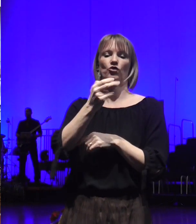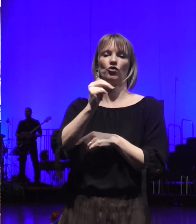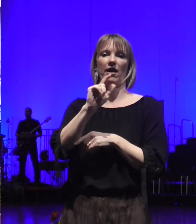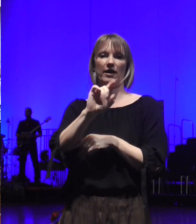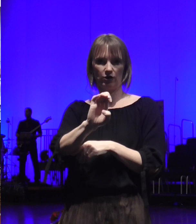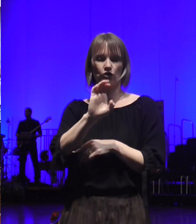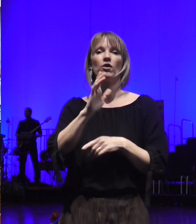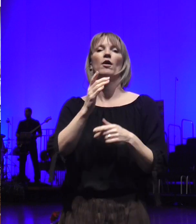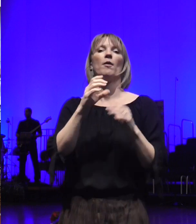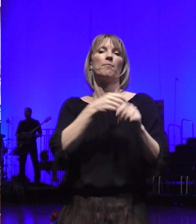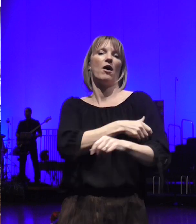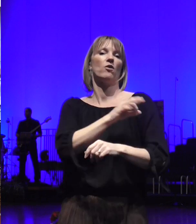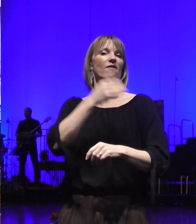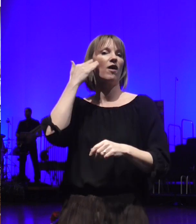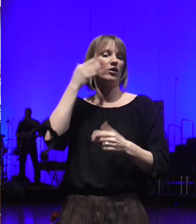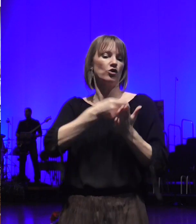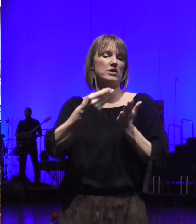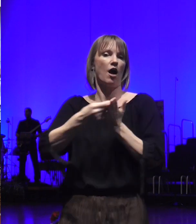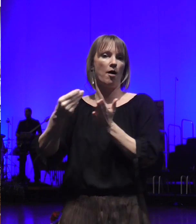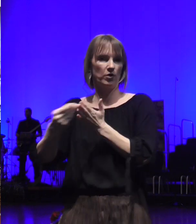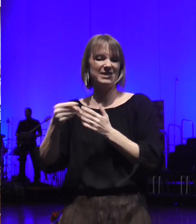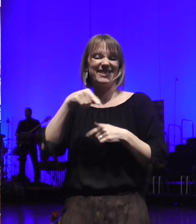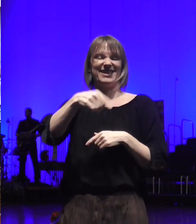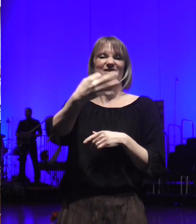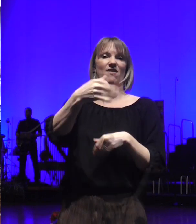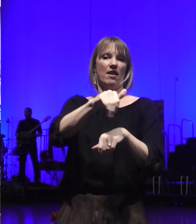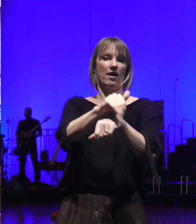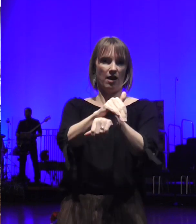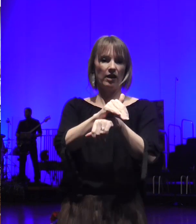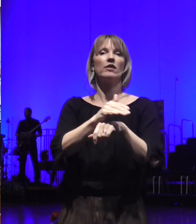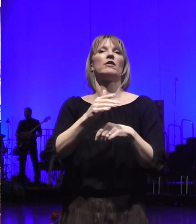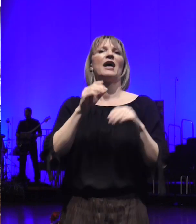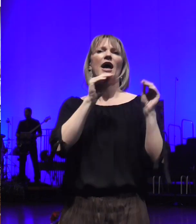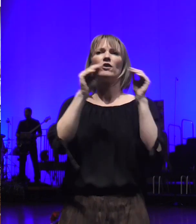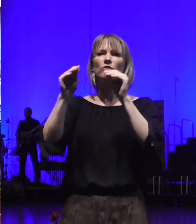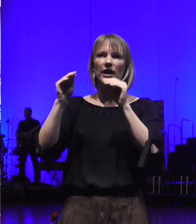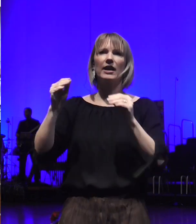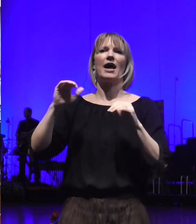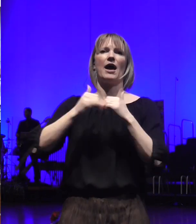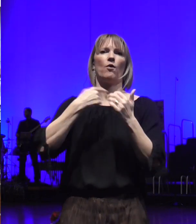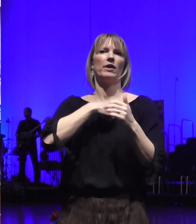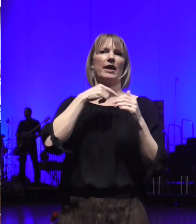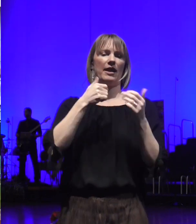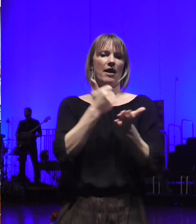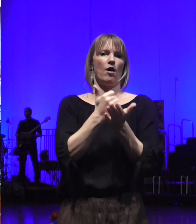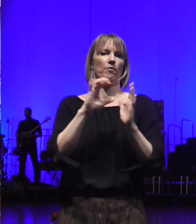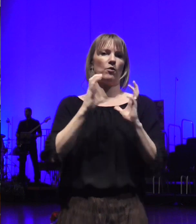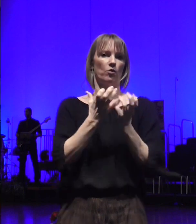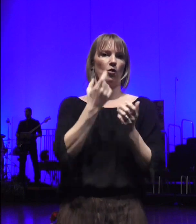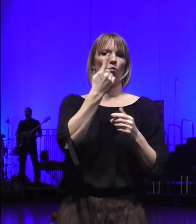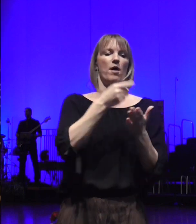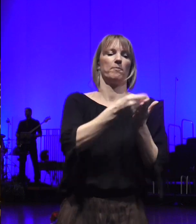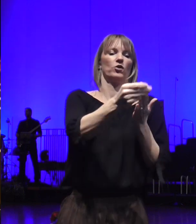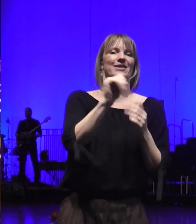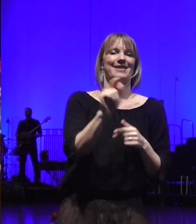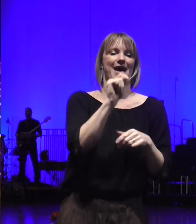this Friday night. This film educates us as consumers on how we can help save the world one purchase at a time.